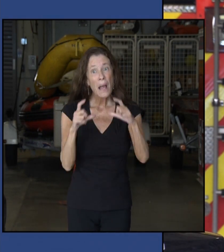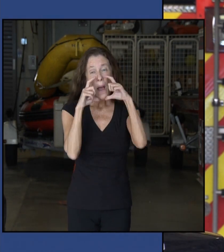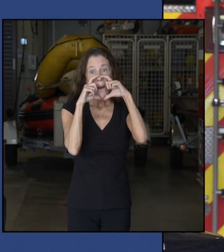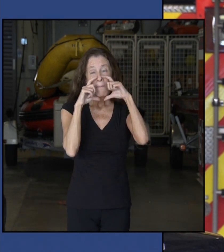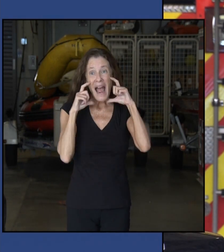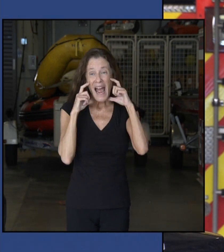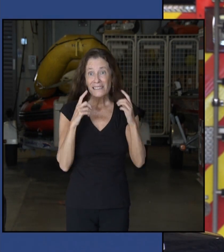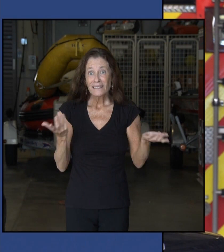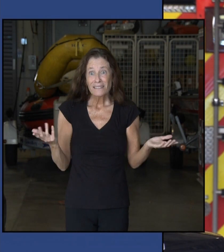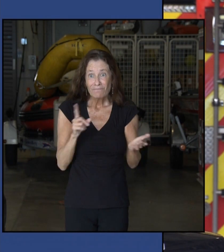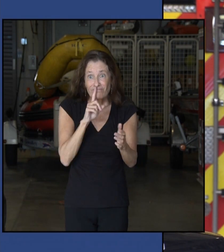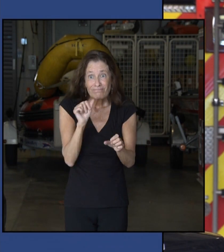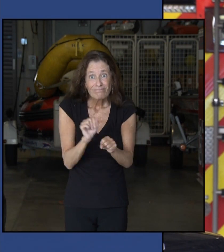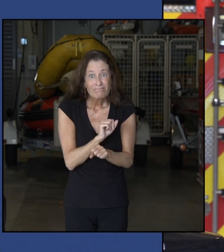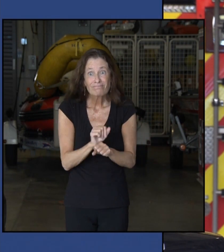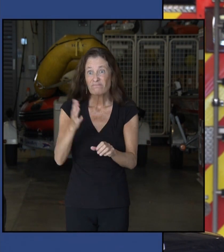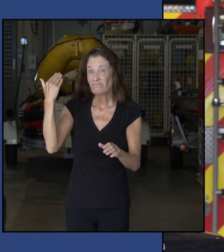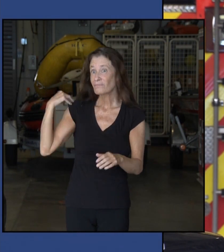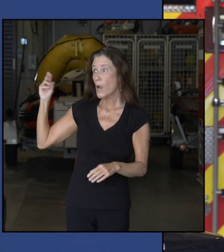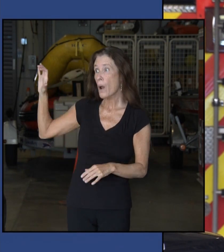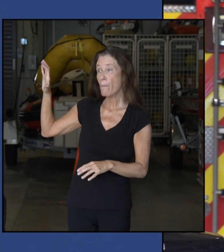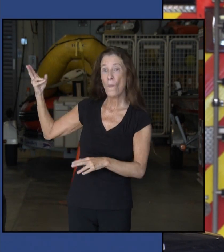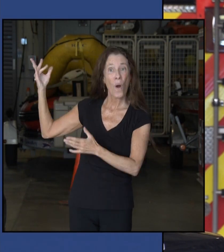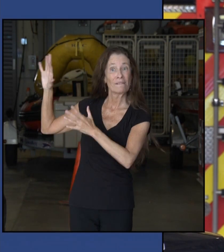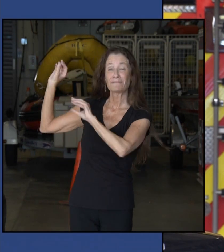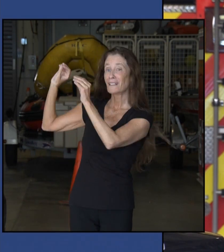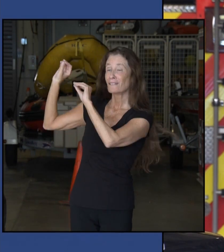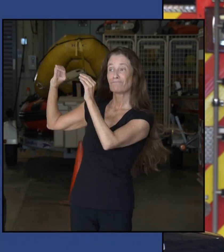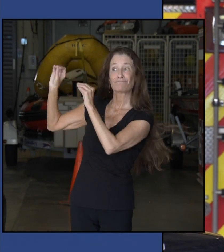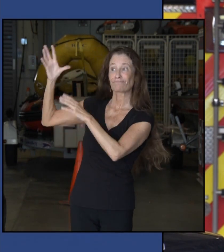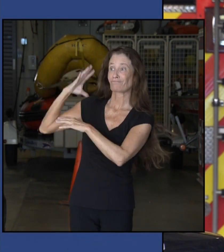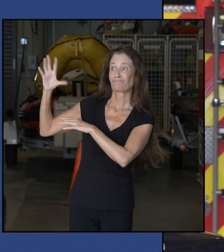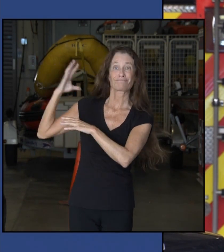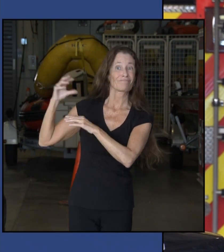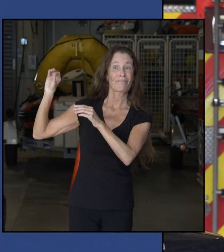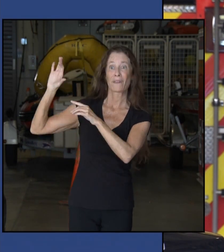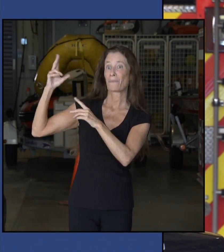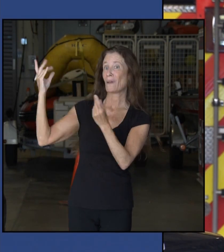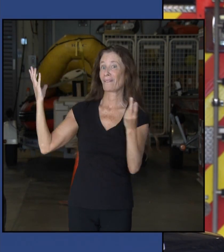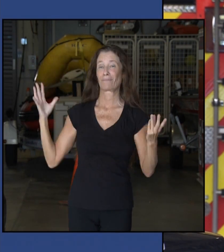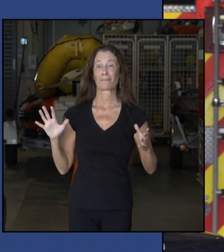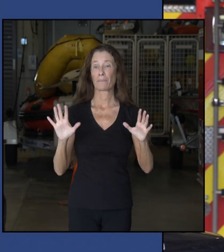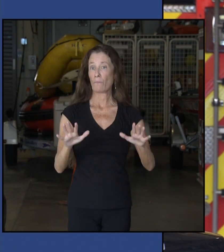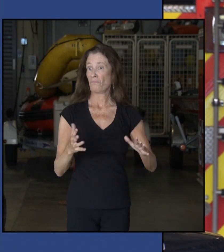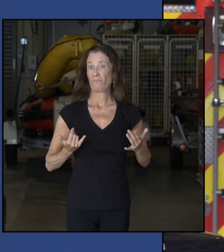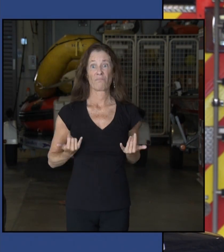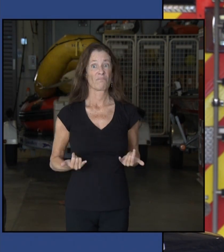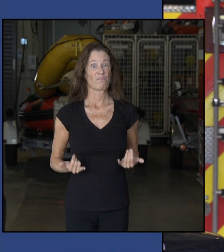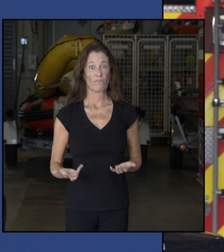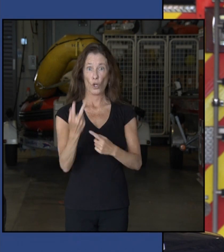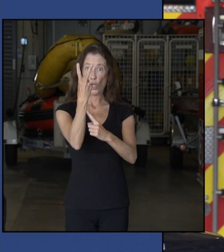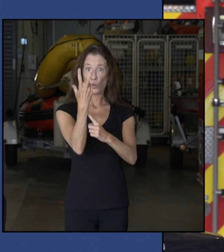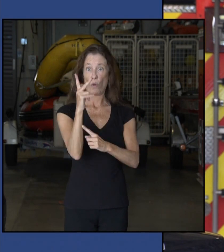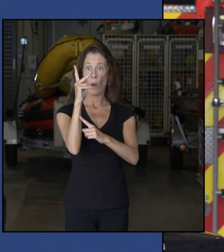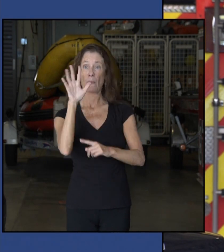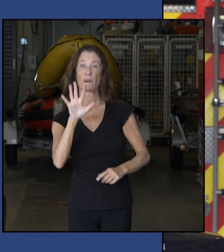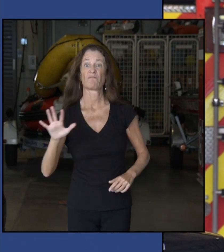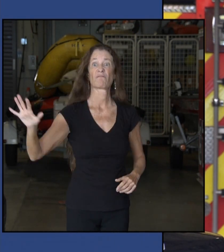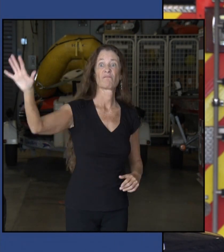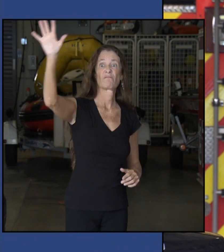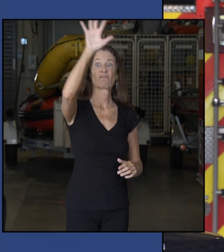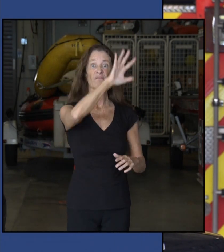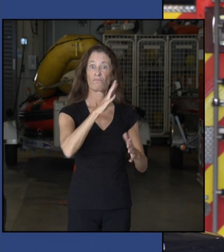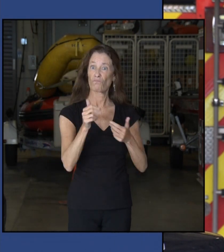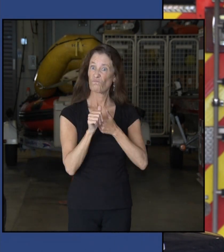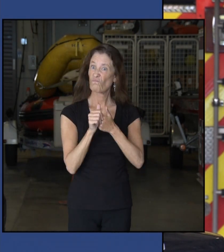difference. There were not a lot of people wearing masks. Now, 2/3, according to Franklin Marshall, think that we ought to wear a mask. I think more